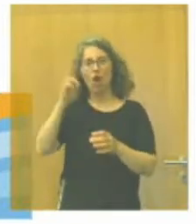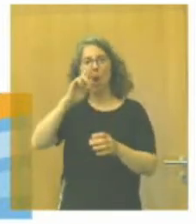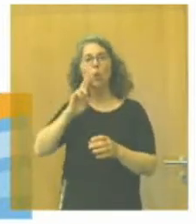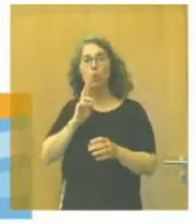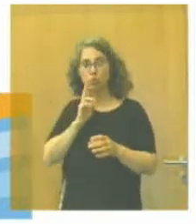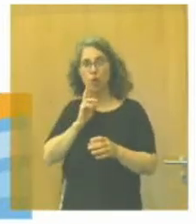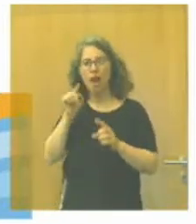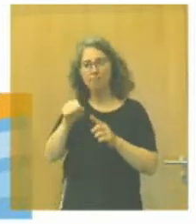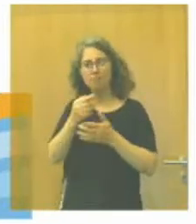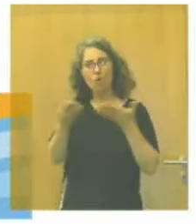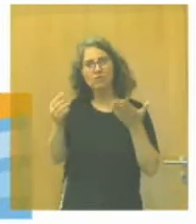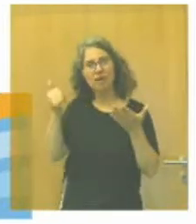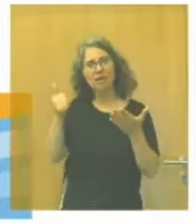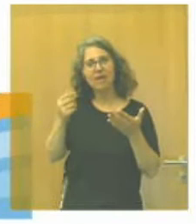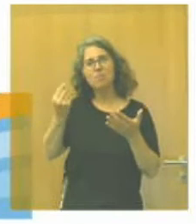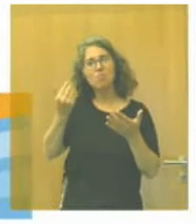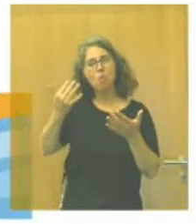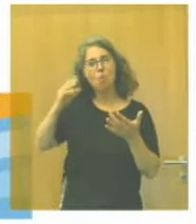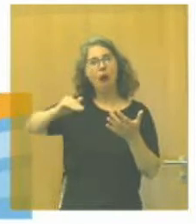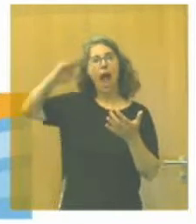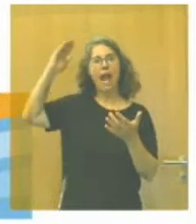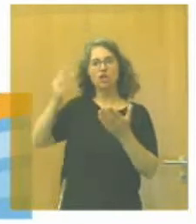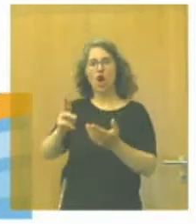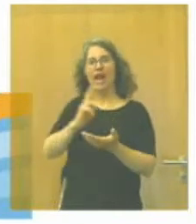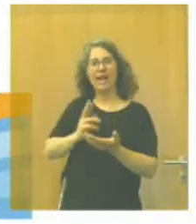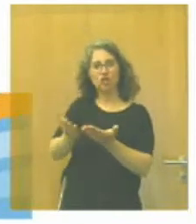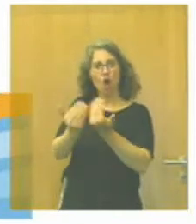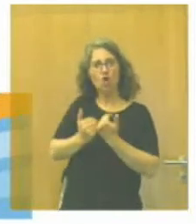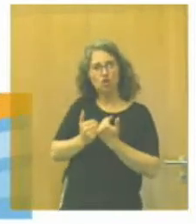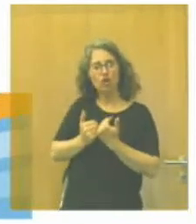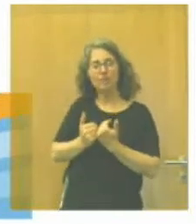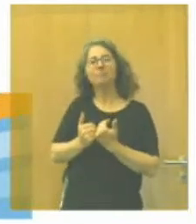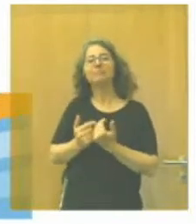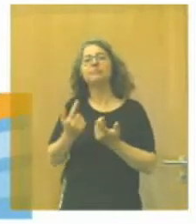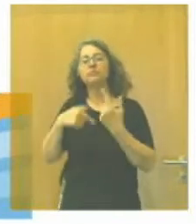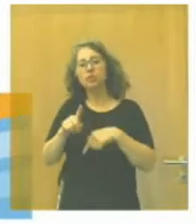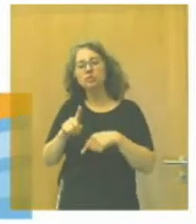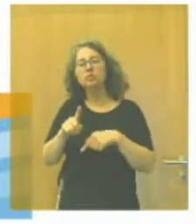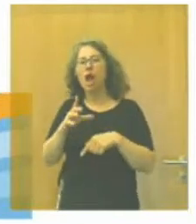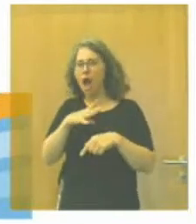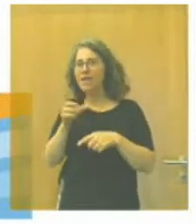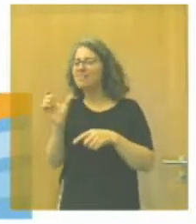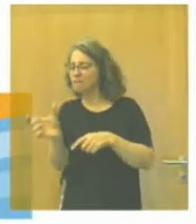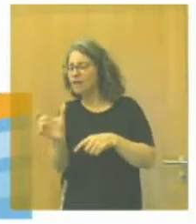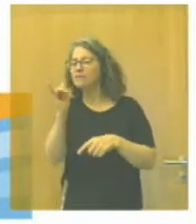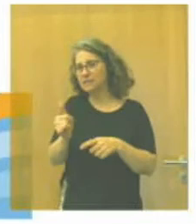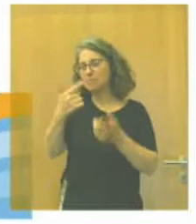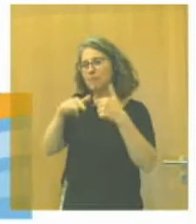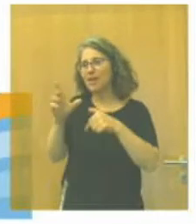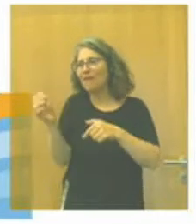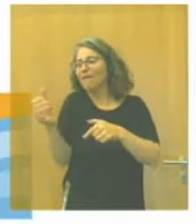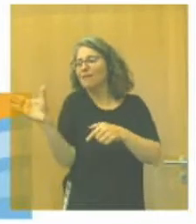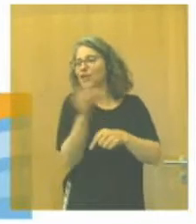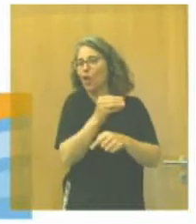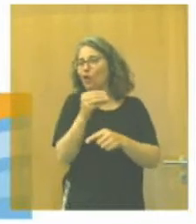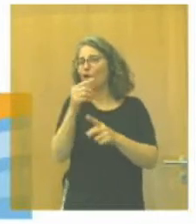Why are there big differences? I mean, all of these are very good relative to just about anything that we see, for the reasons I